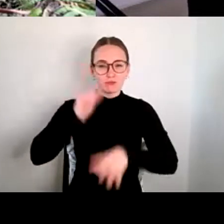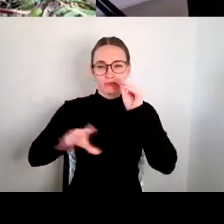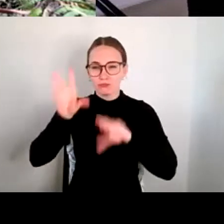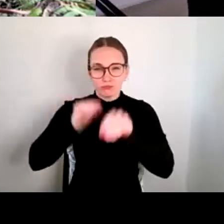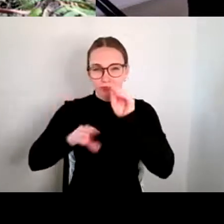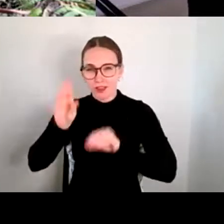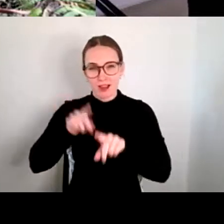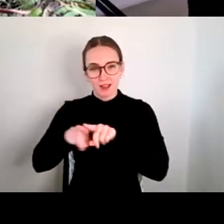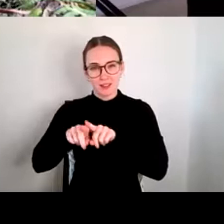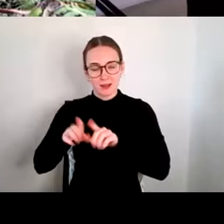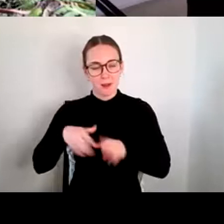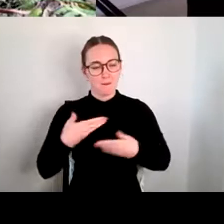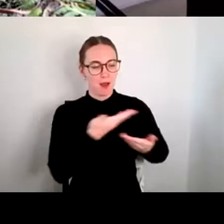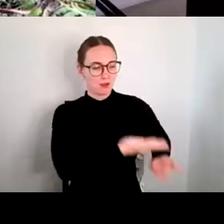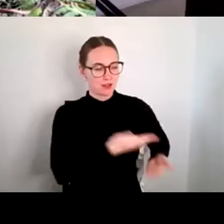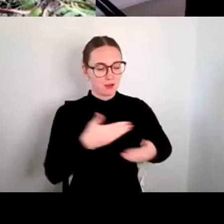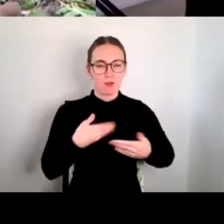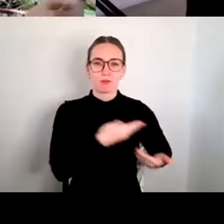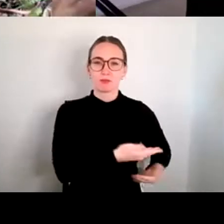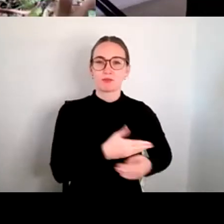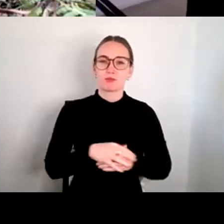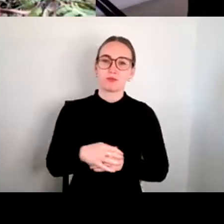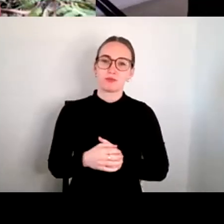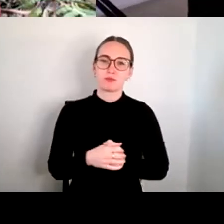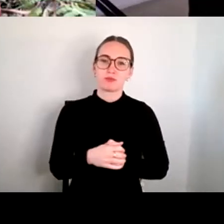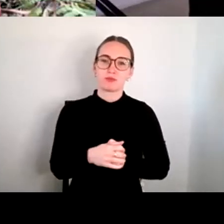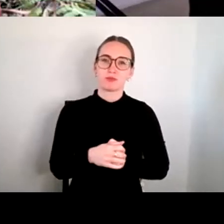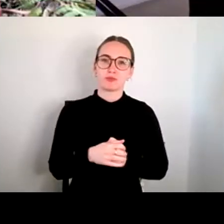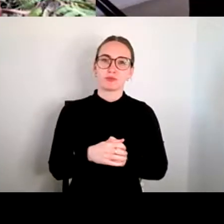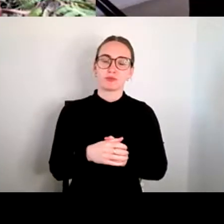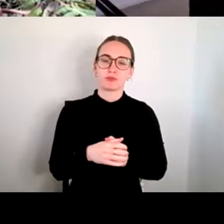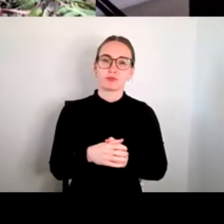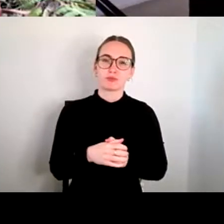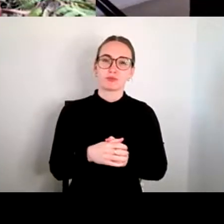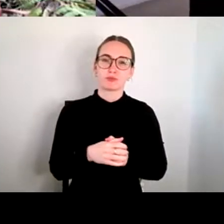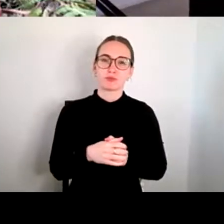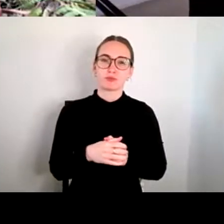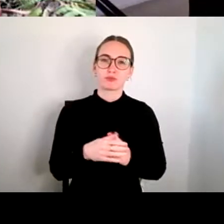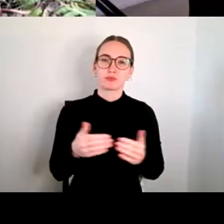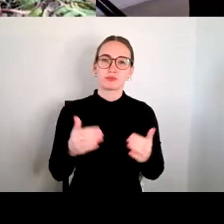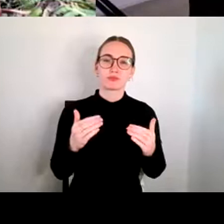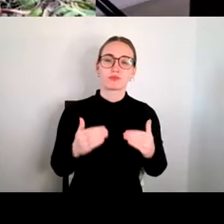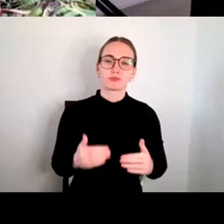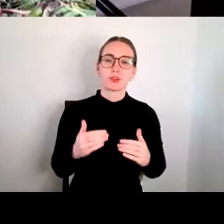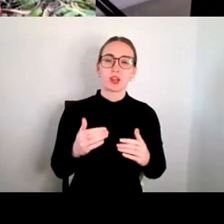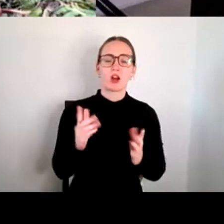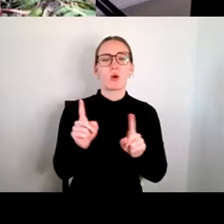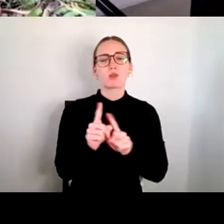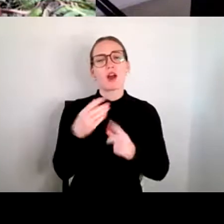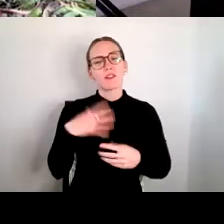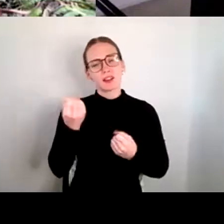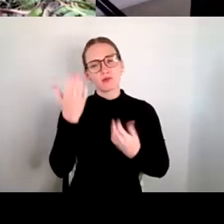And also, I think that it's having a respectful understanding of each of